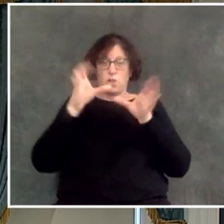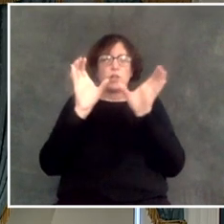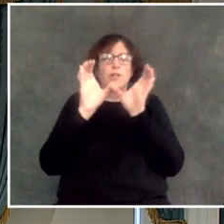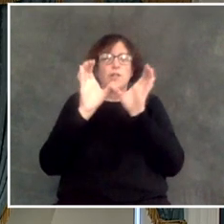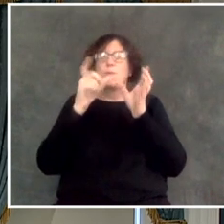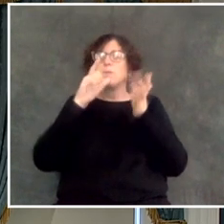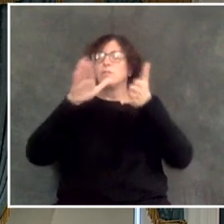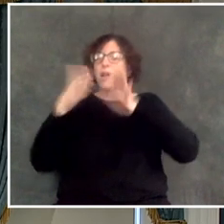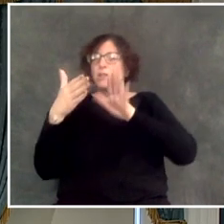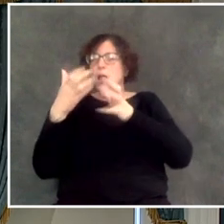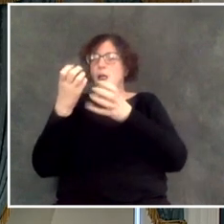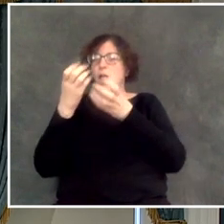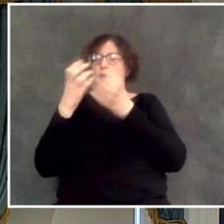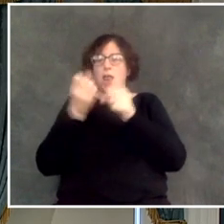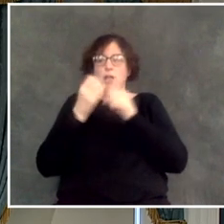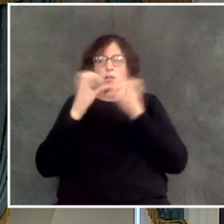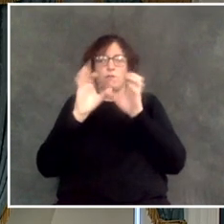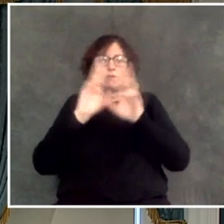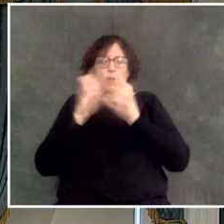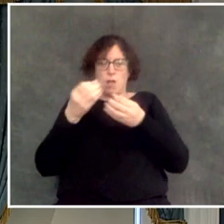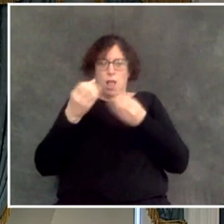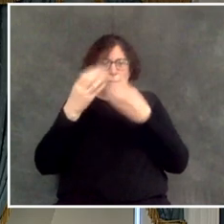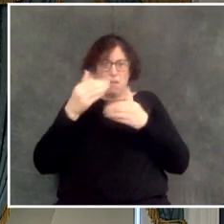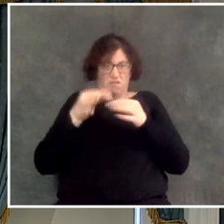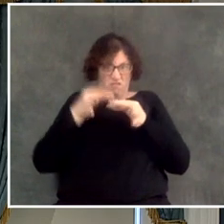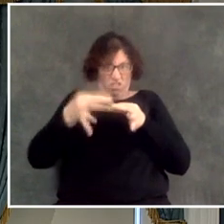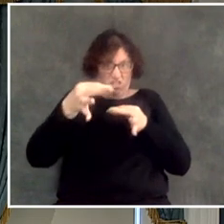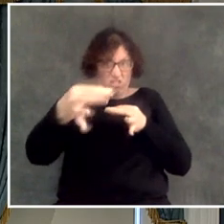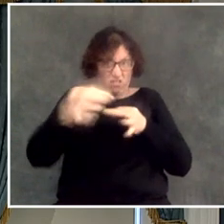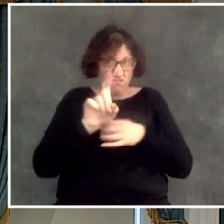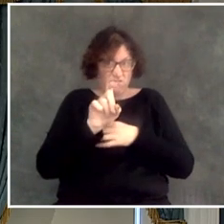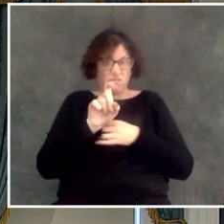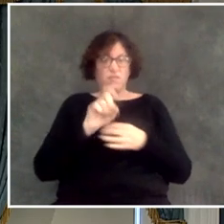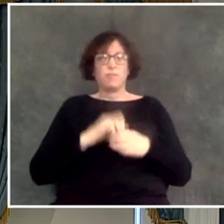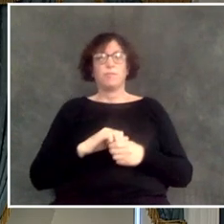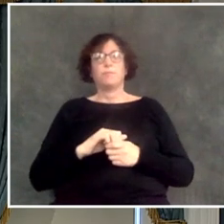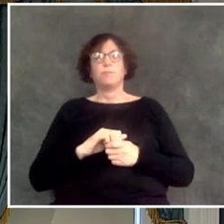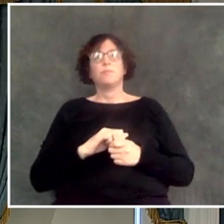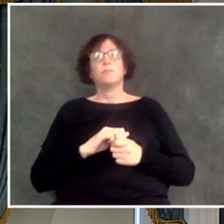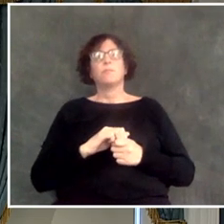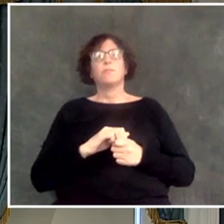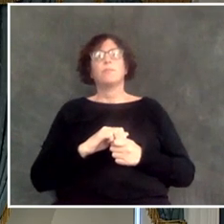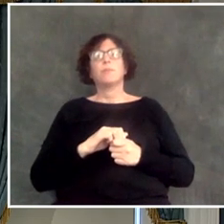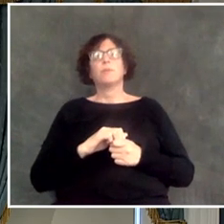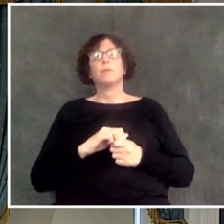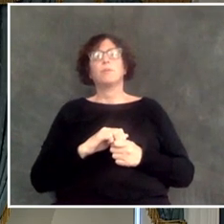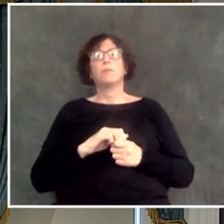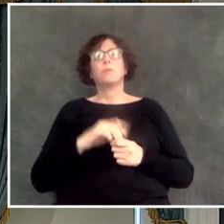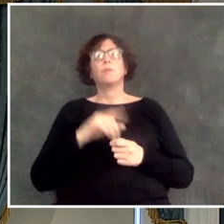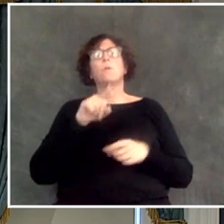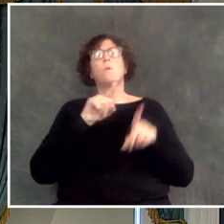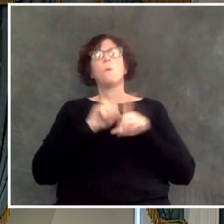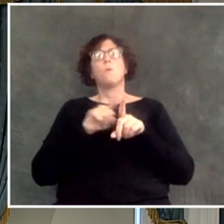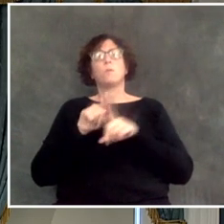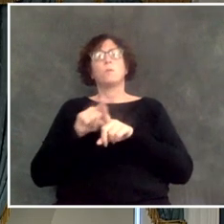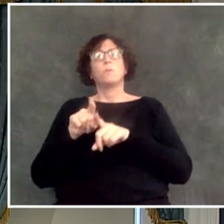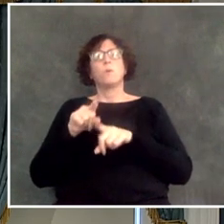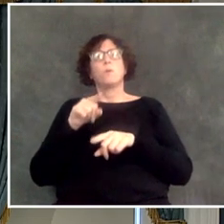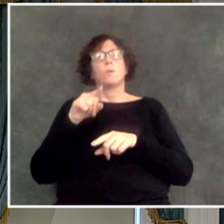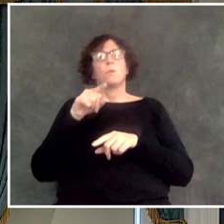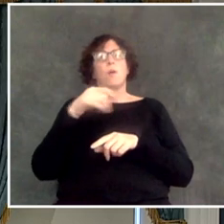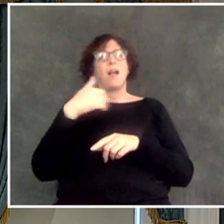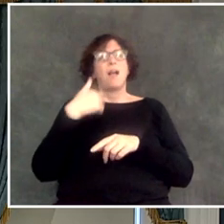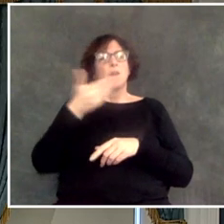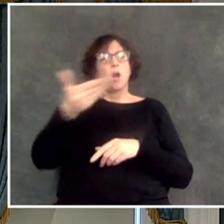a quick follow-up, have you guys hired any additional drivers to carry the bodies